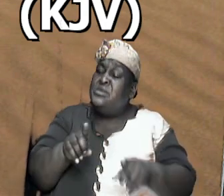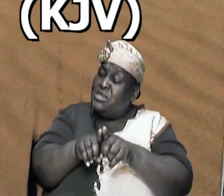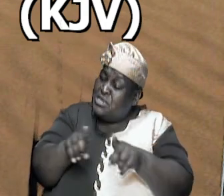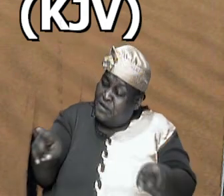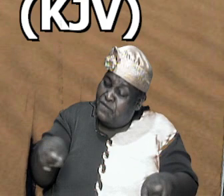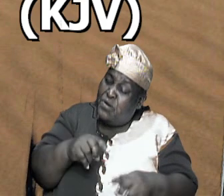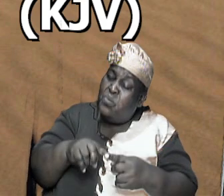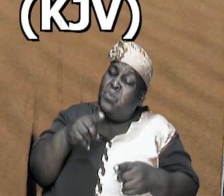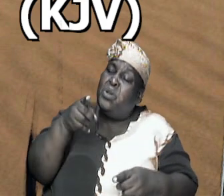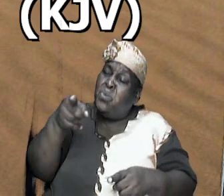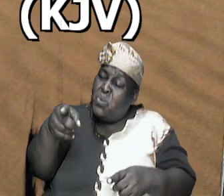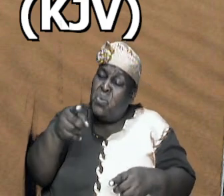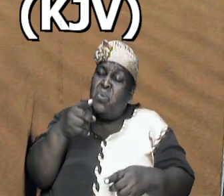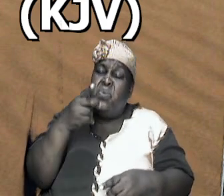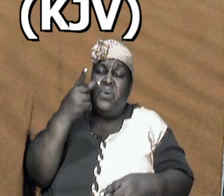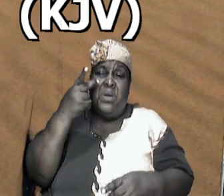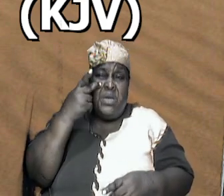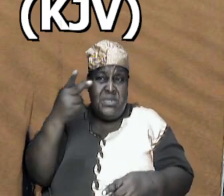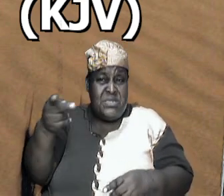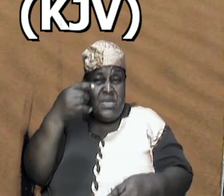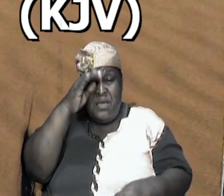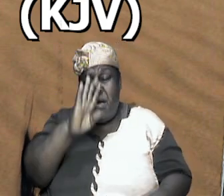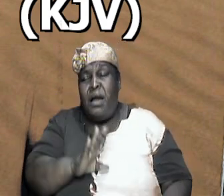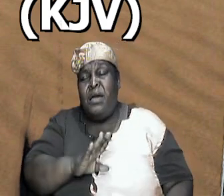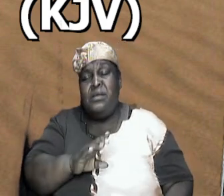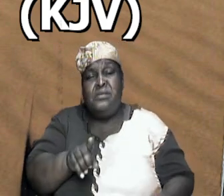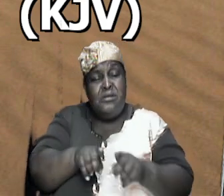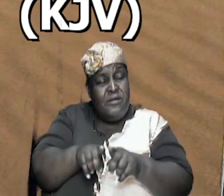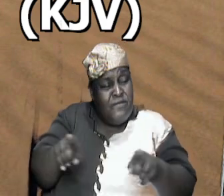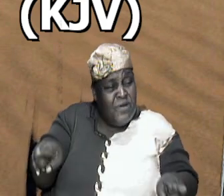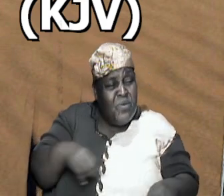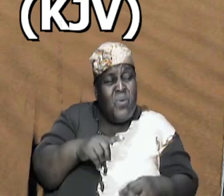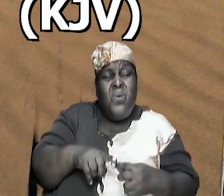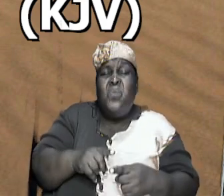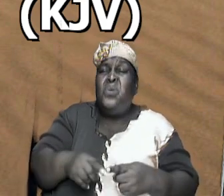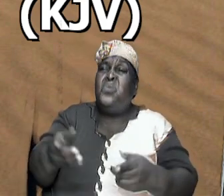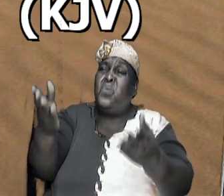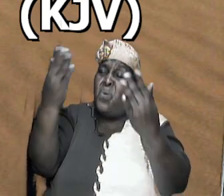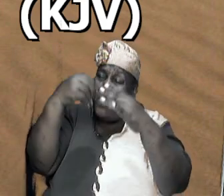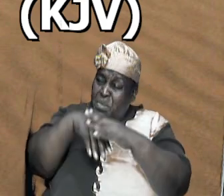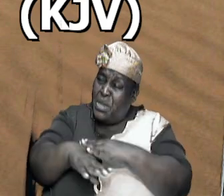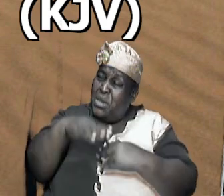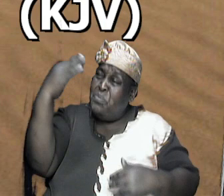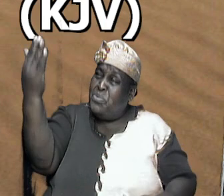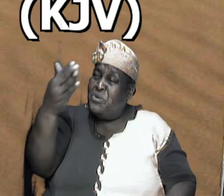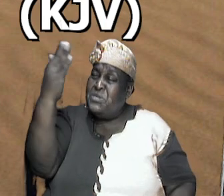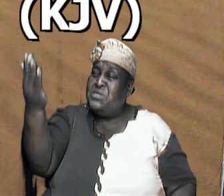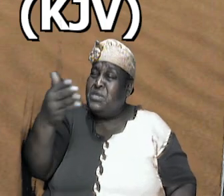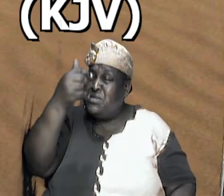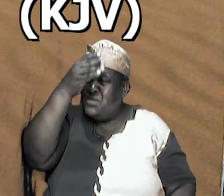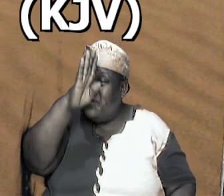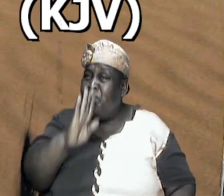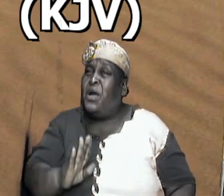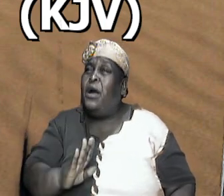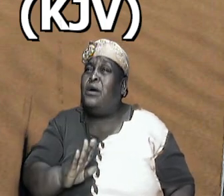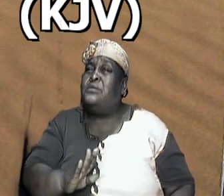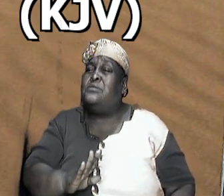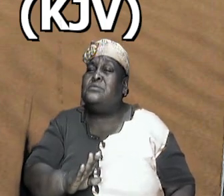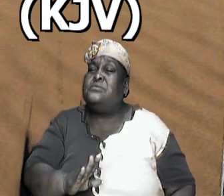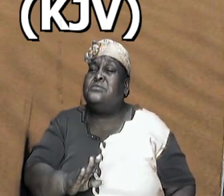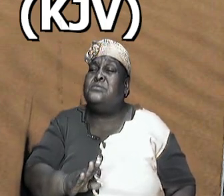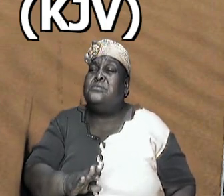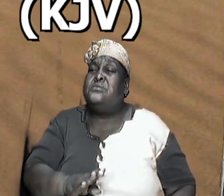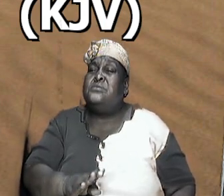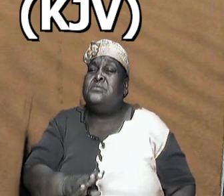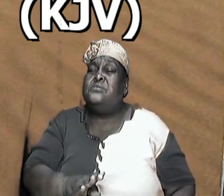see God. It is a difference when you come in the presence of Christ.